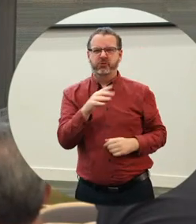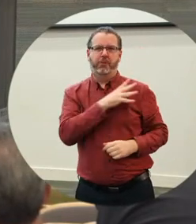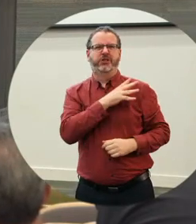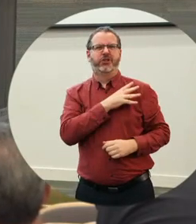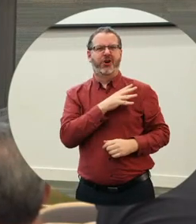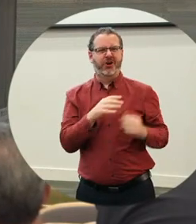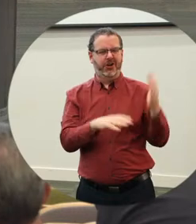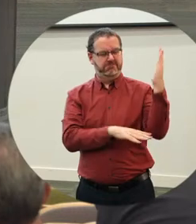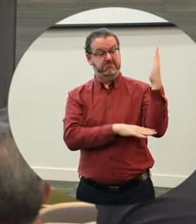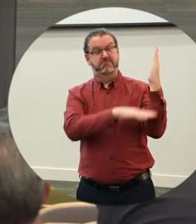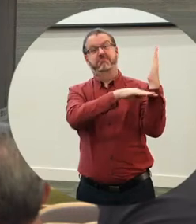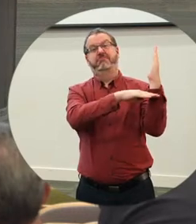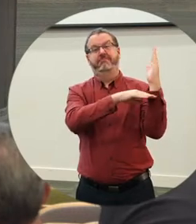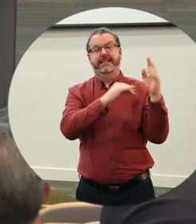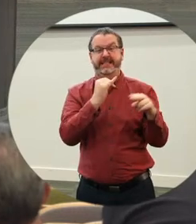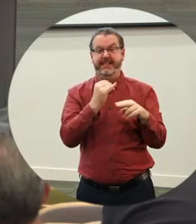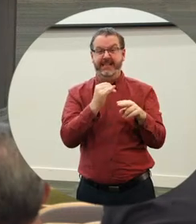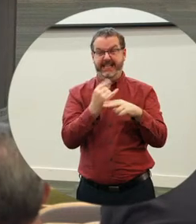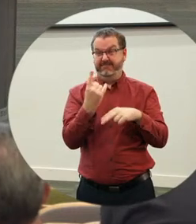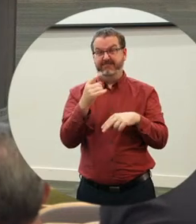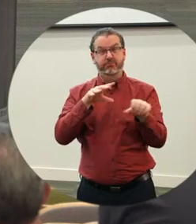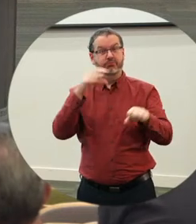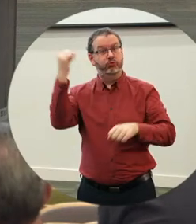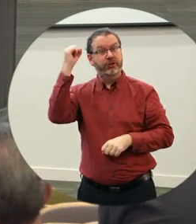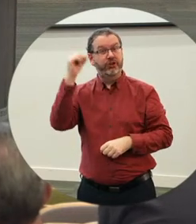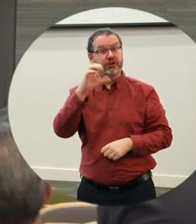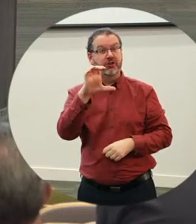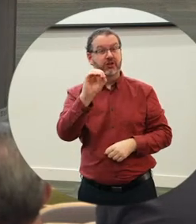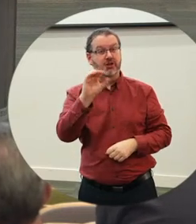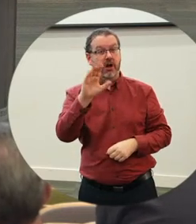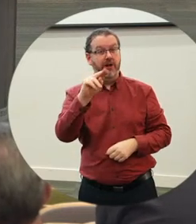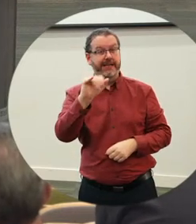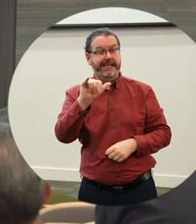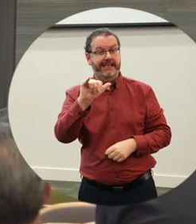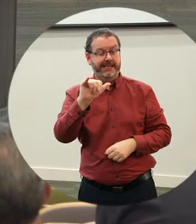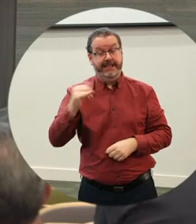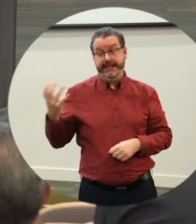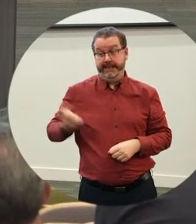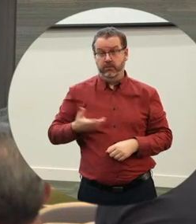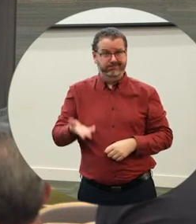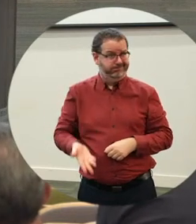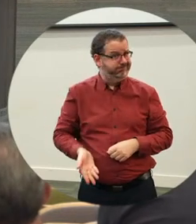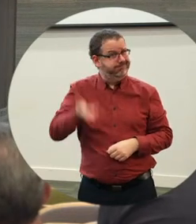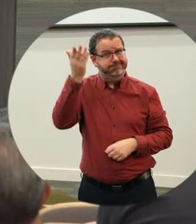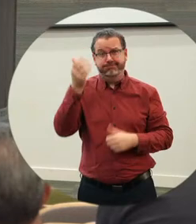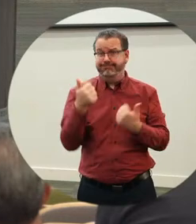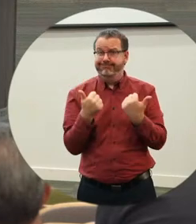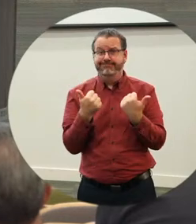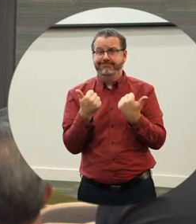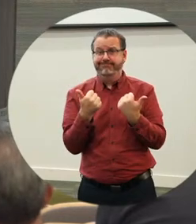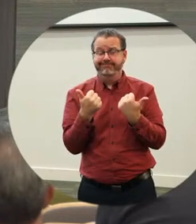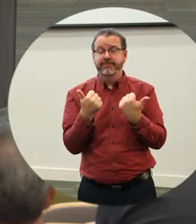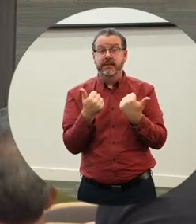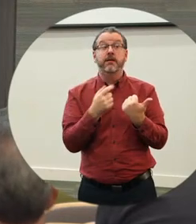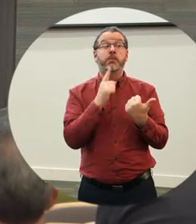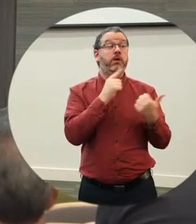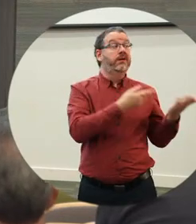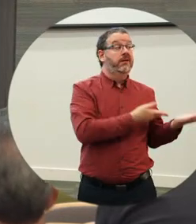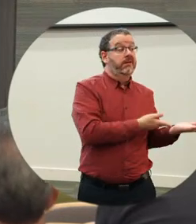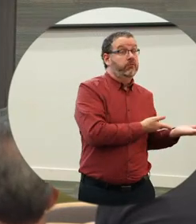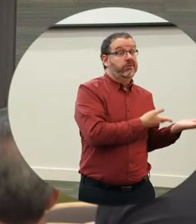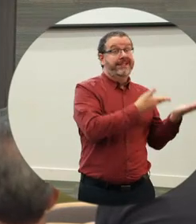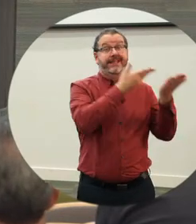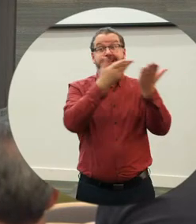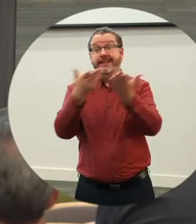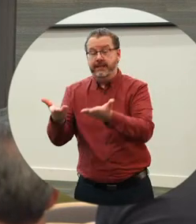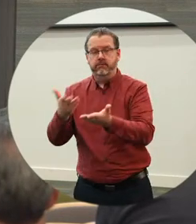in one of the colonies overseas, with a huge increase, of course, in income. And what you brought was your expertise,